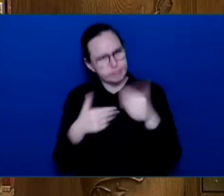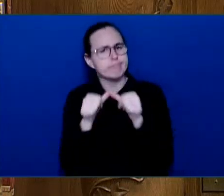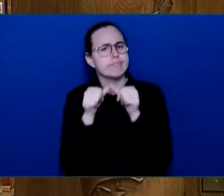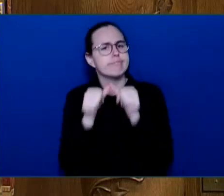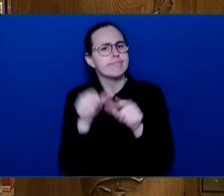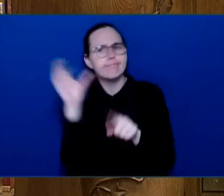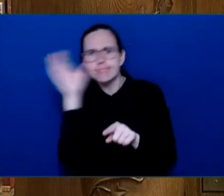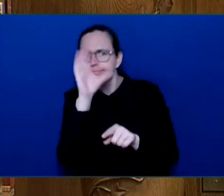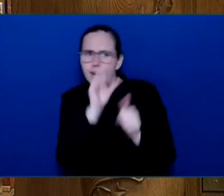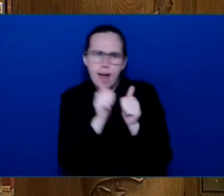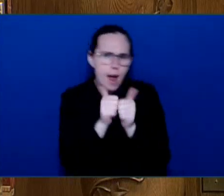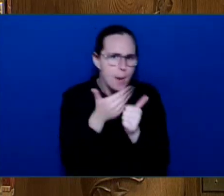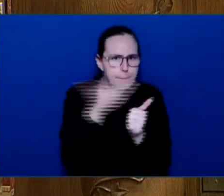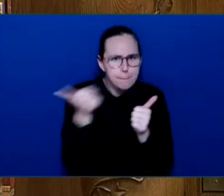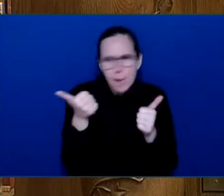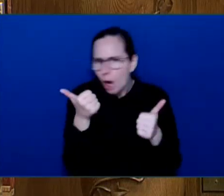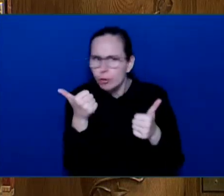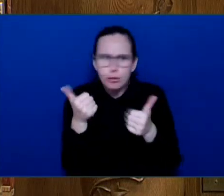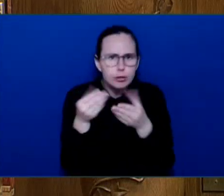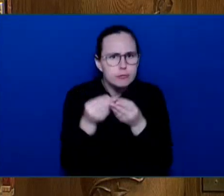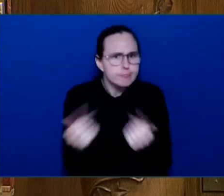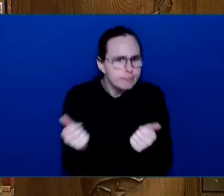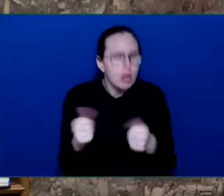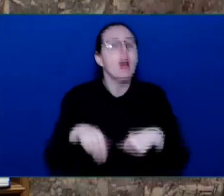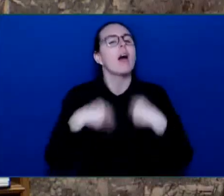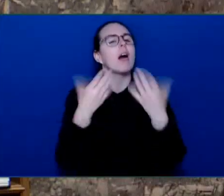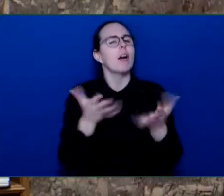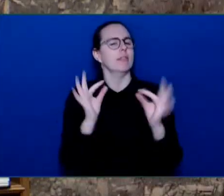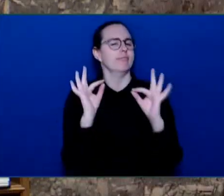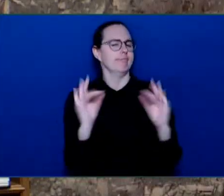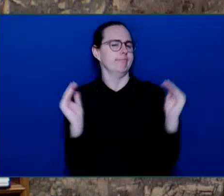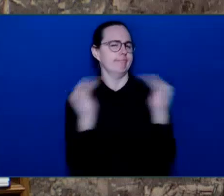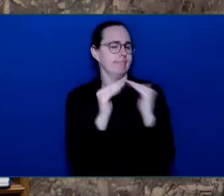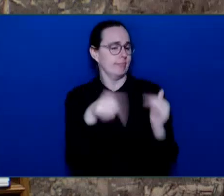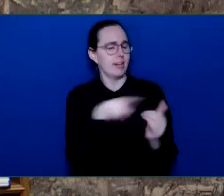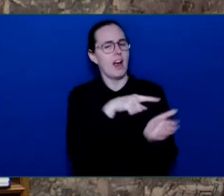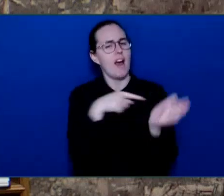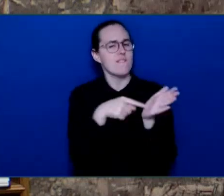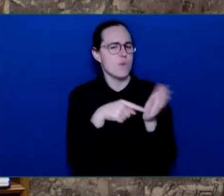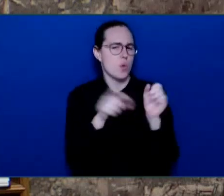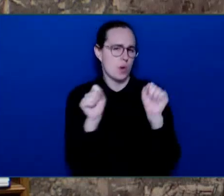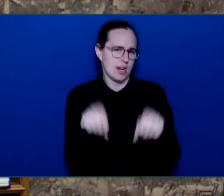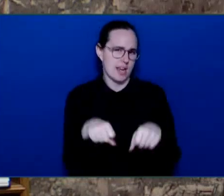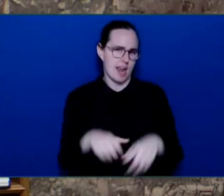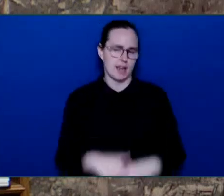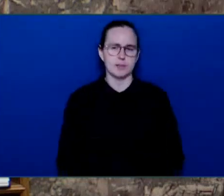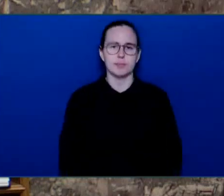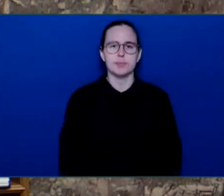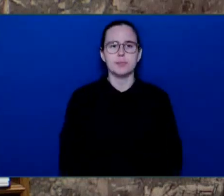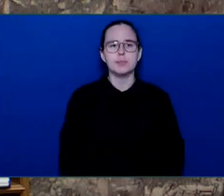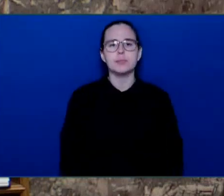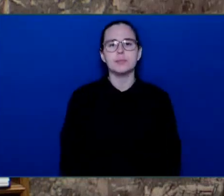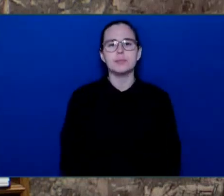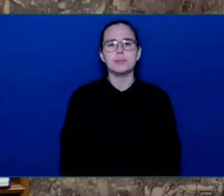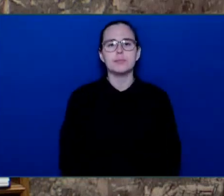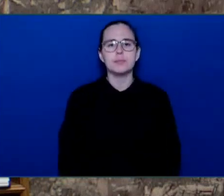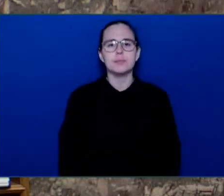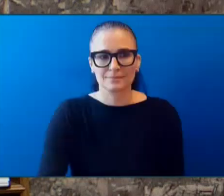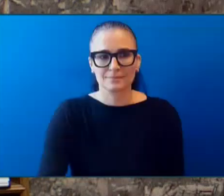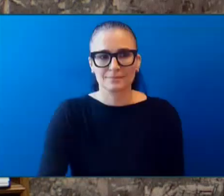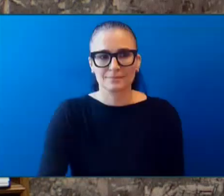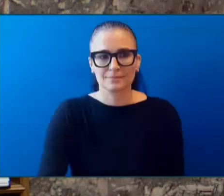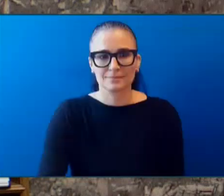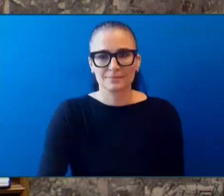Opposition House Leader supplemental. Thank you, Mr. Speaker. Well, on this side of the House, we actually want to see climate results, which is a